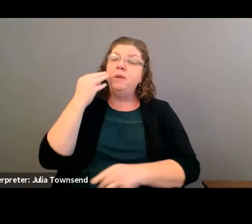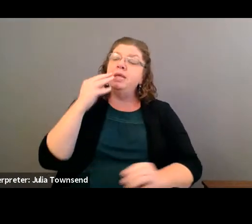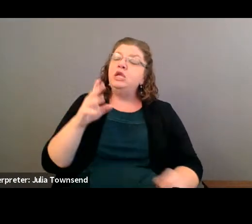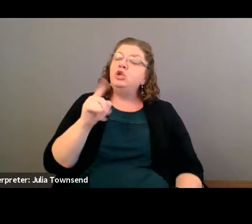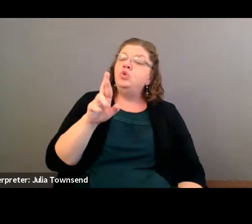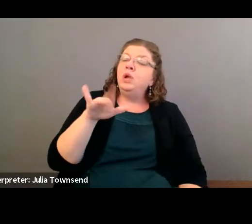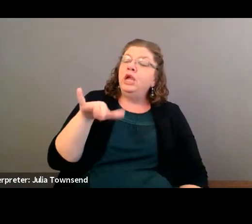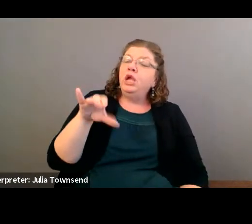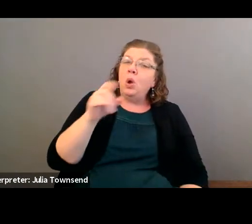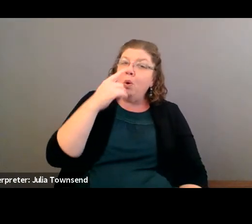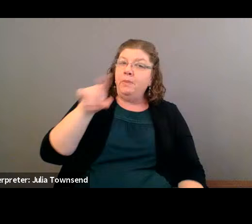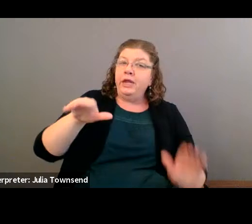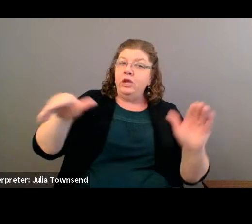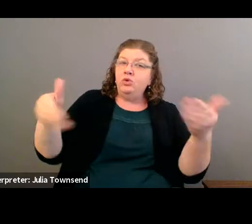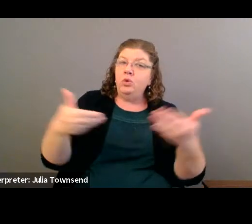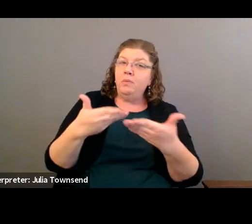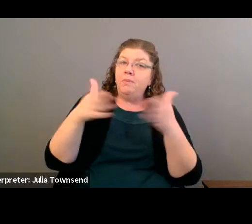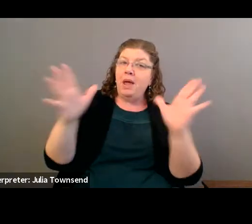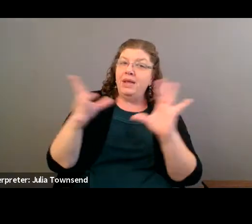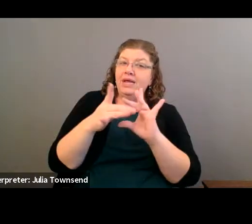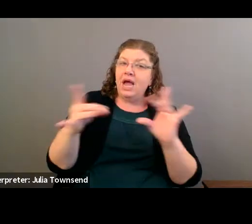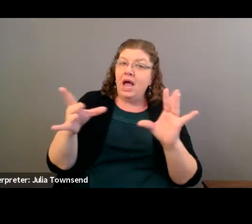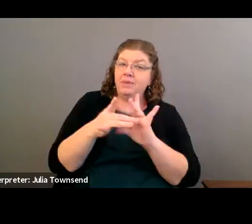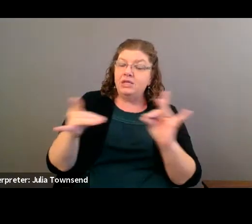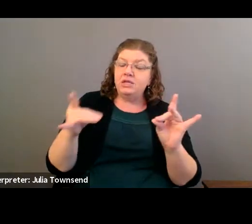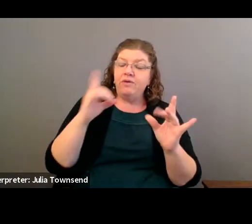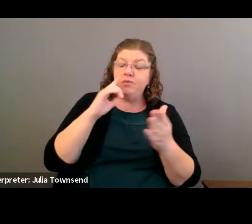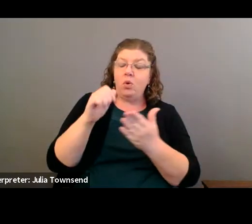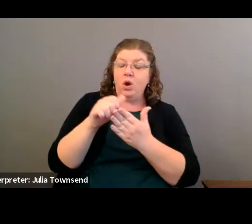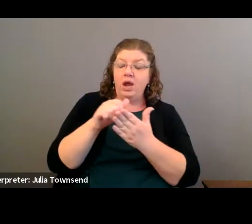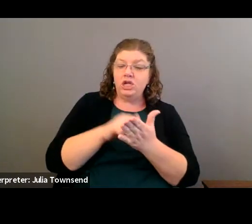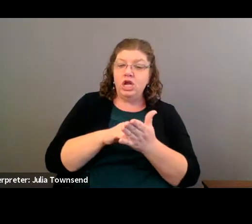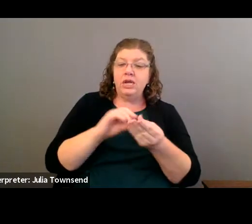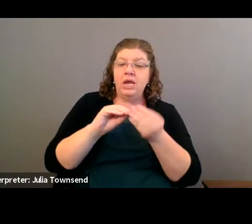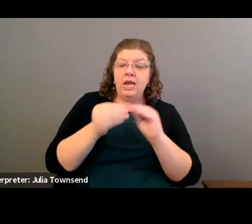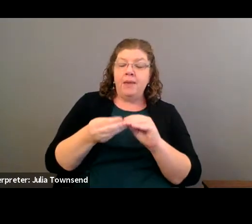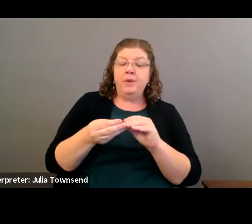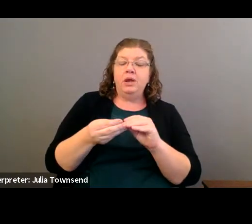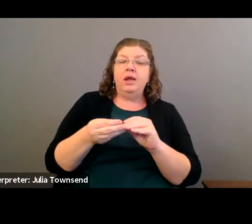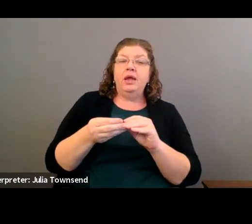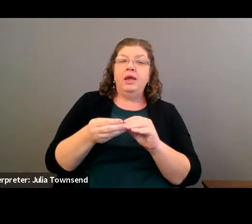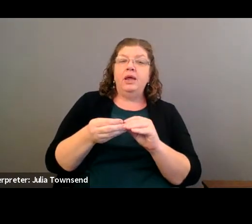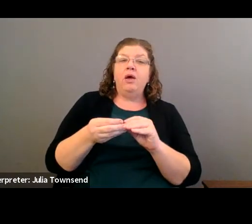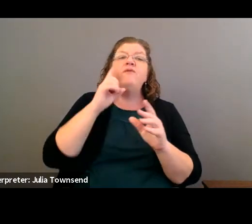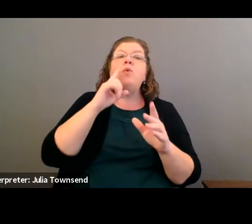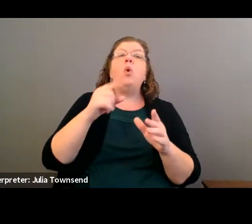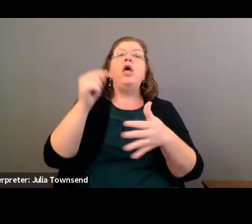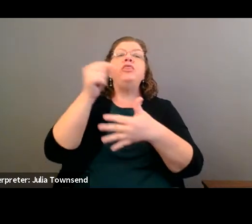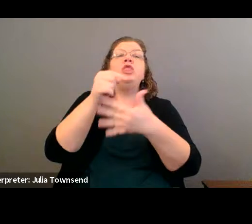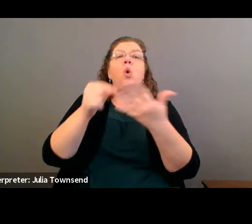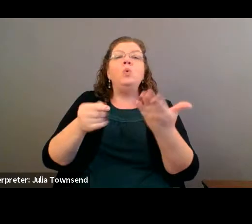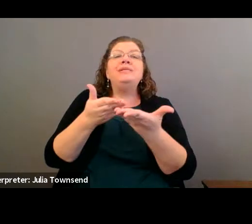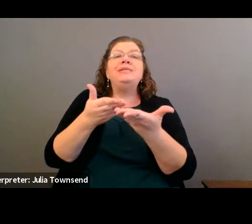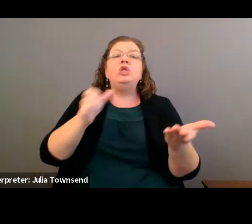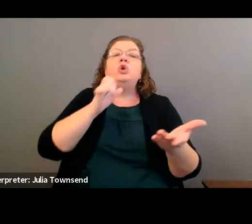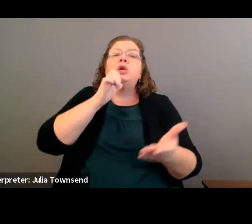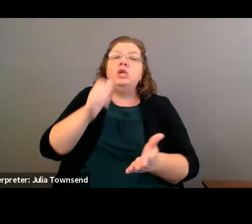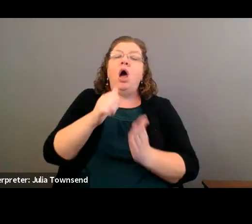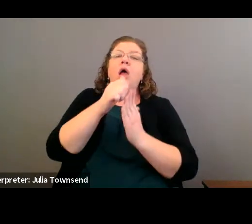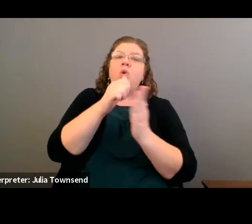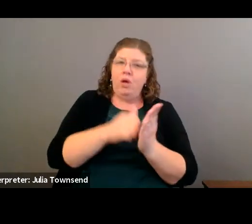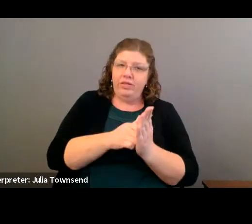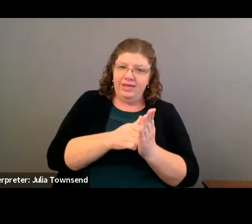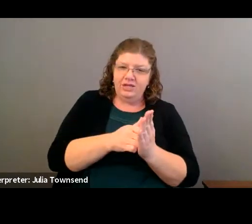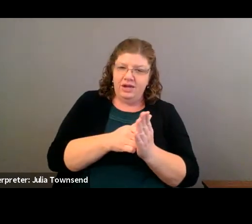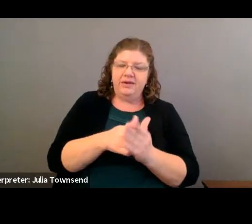please introduce the public comments for agenda items, for items not on the agenda? Thanks.